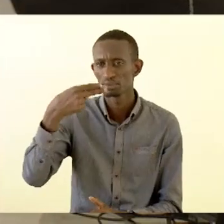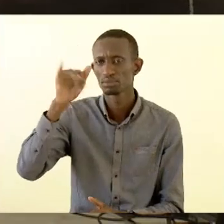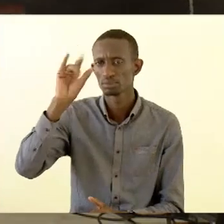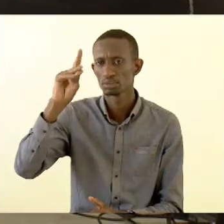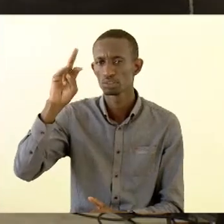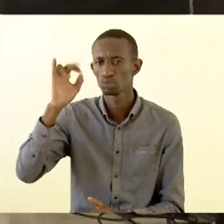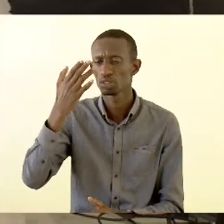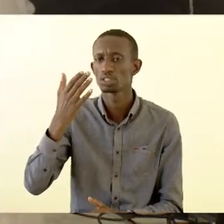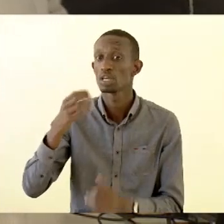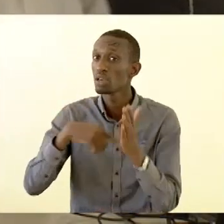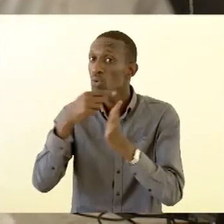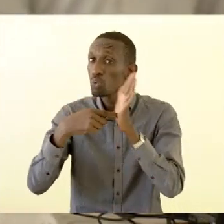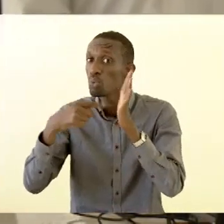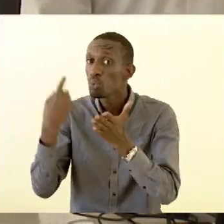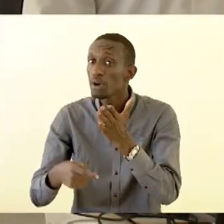H.